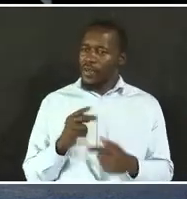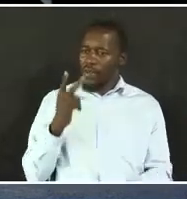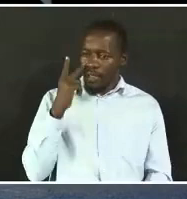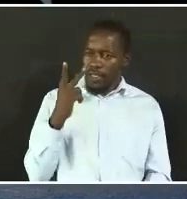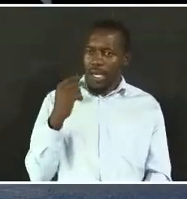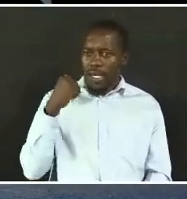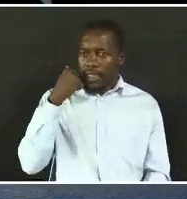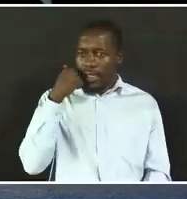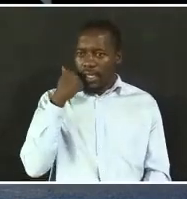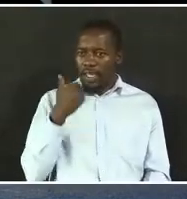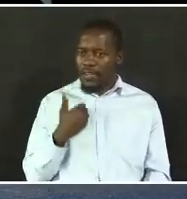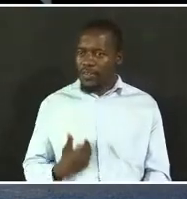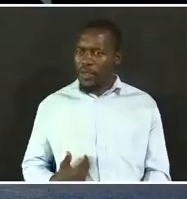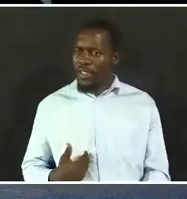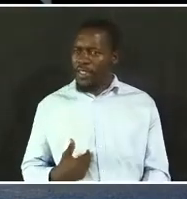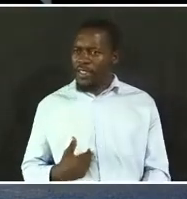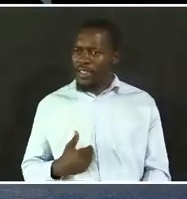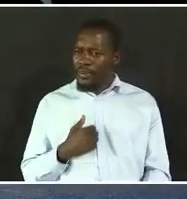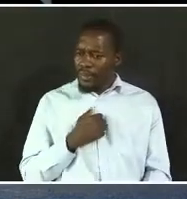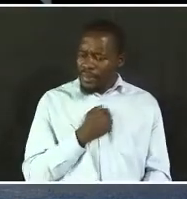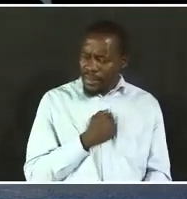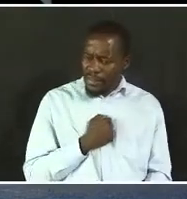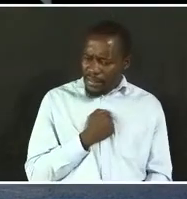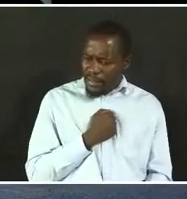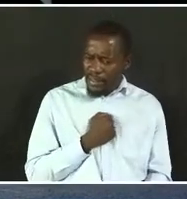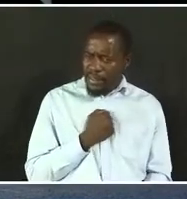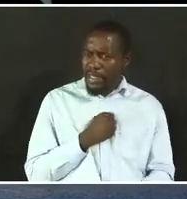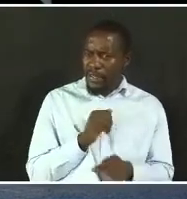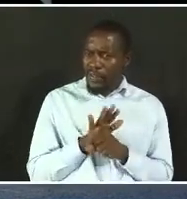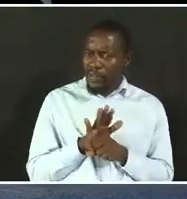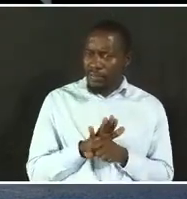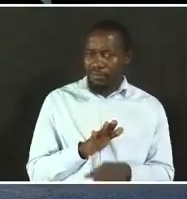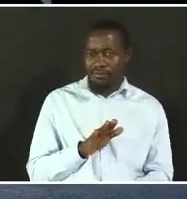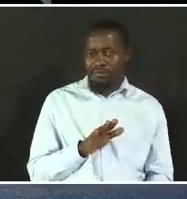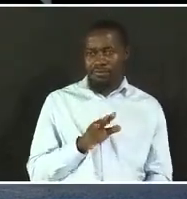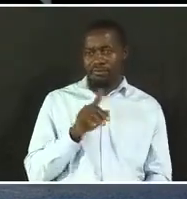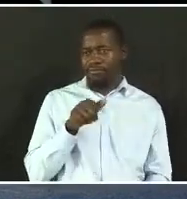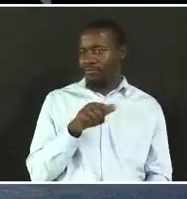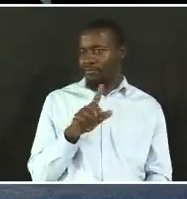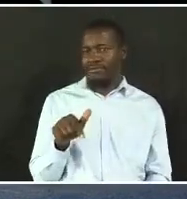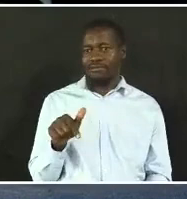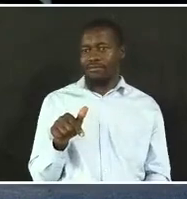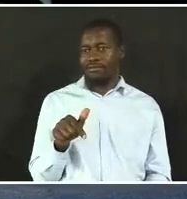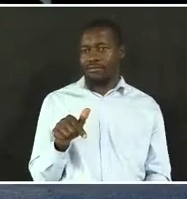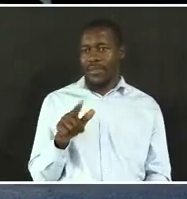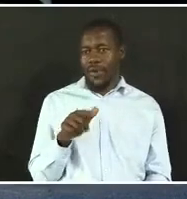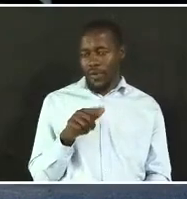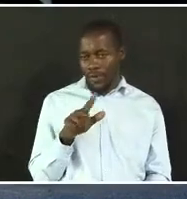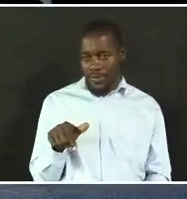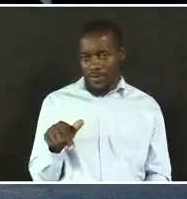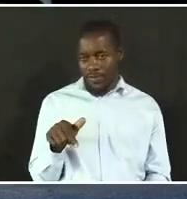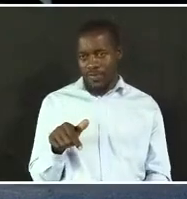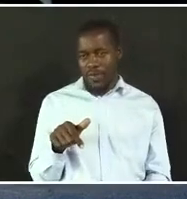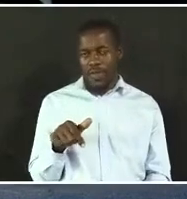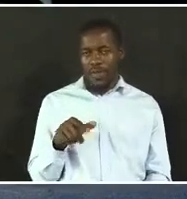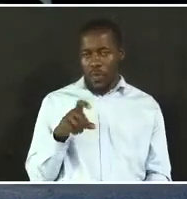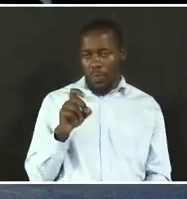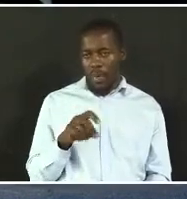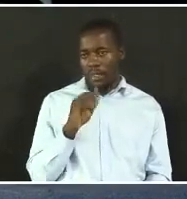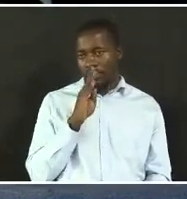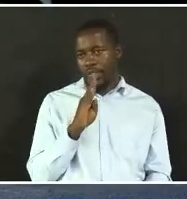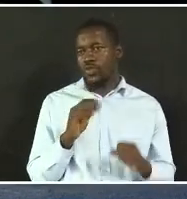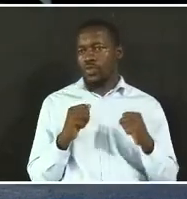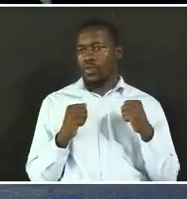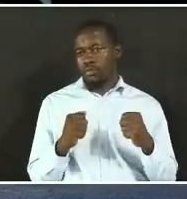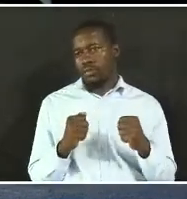know, that if they are sick, you are not able to even hold their hands and raise them from the mud in which they have